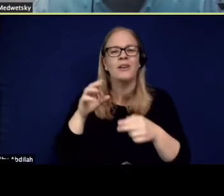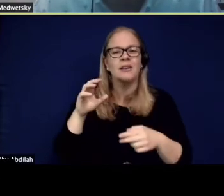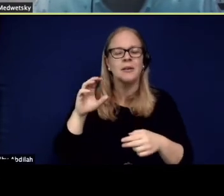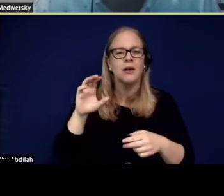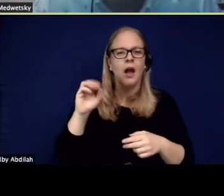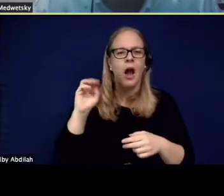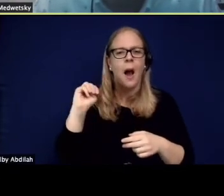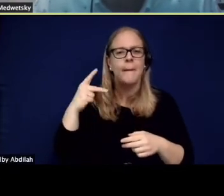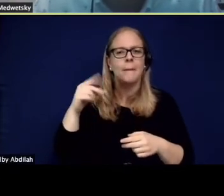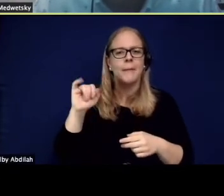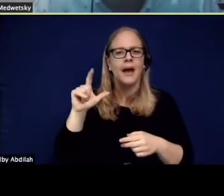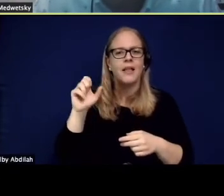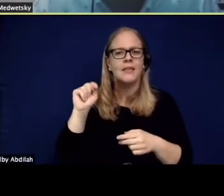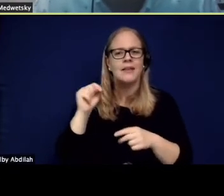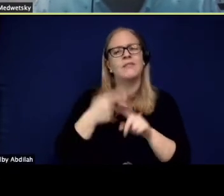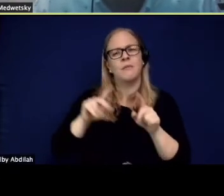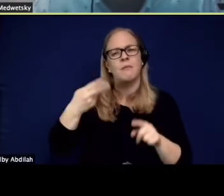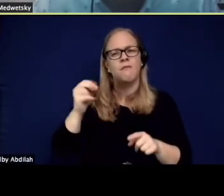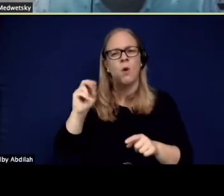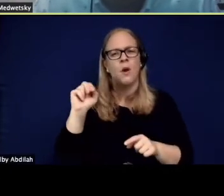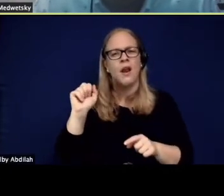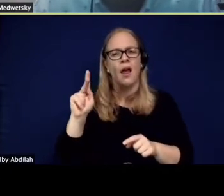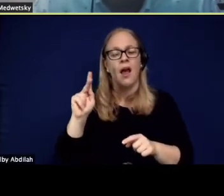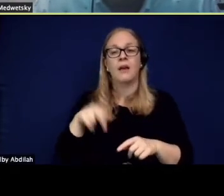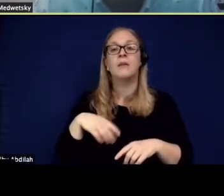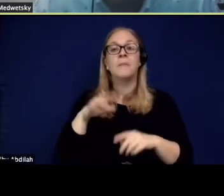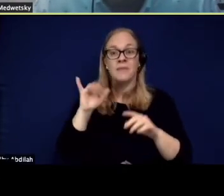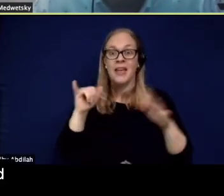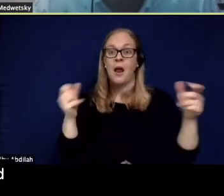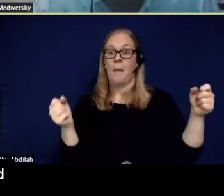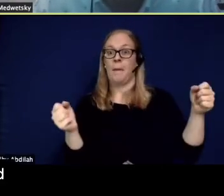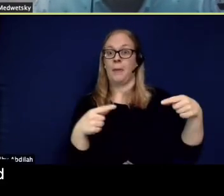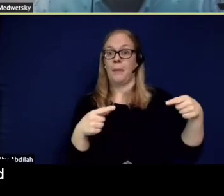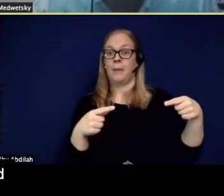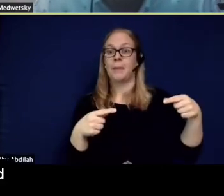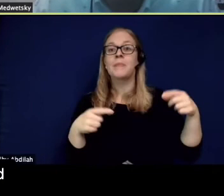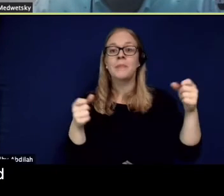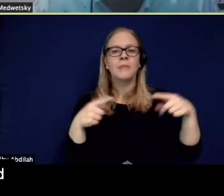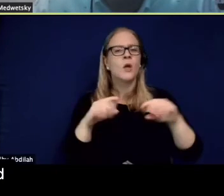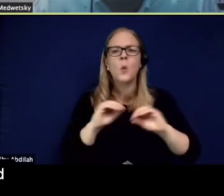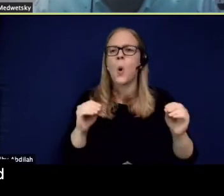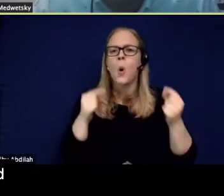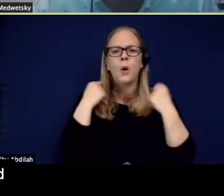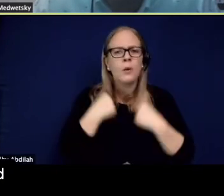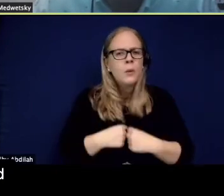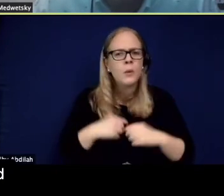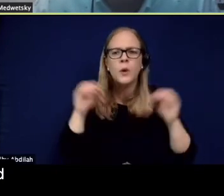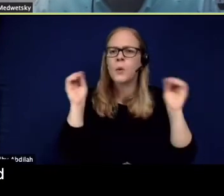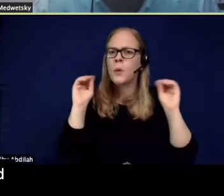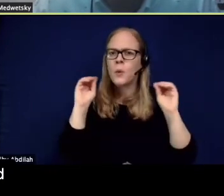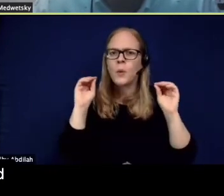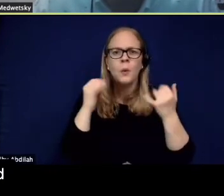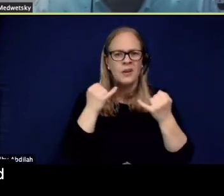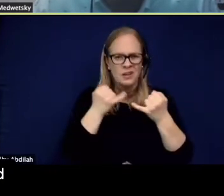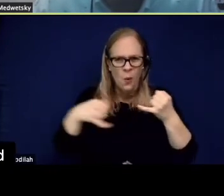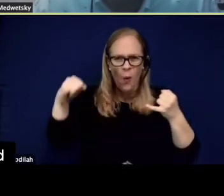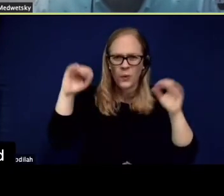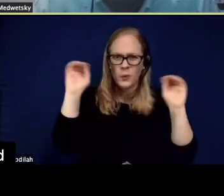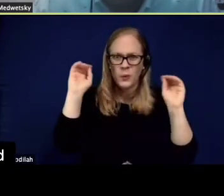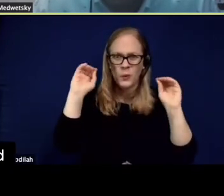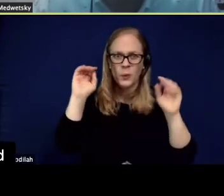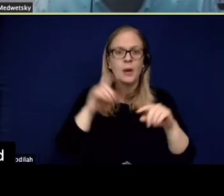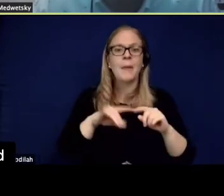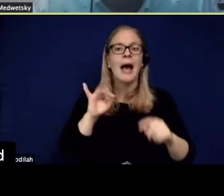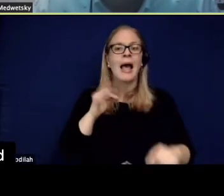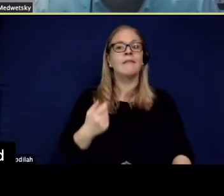And those wires are not a neck loop, they're not a cord only. They are, when they're worn around the neck, allow the person